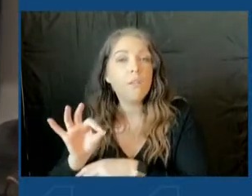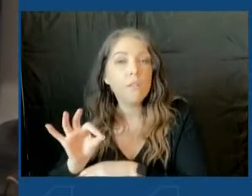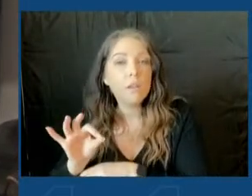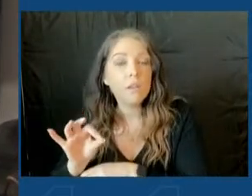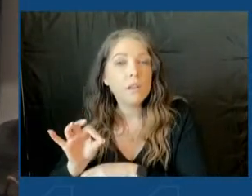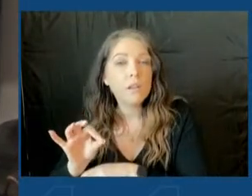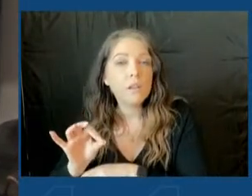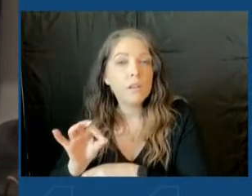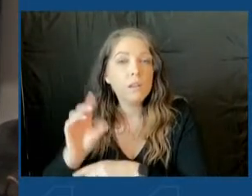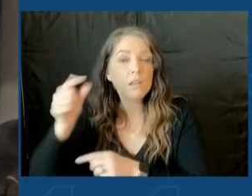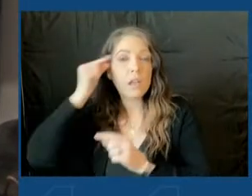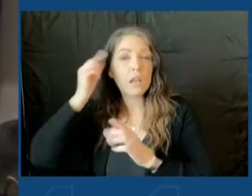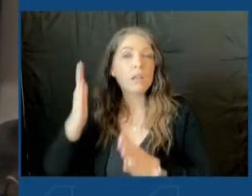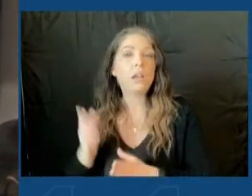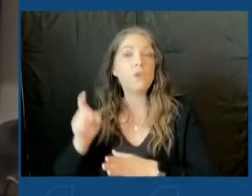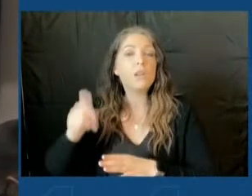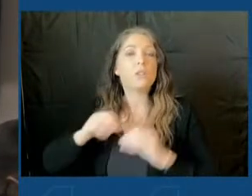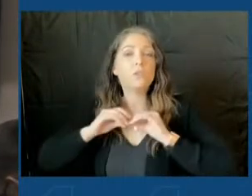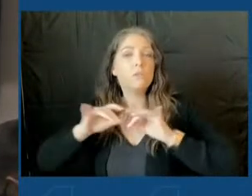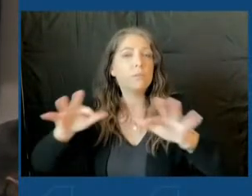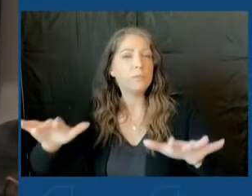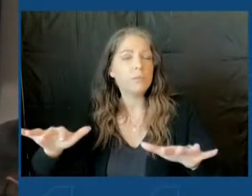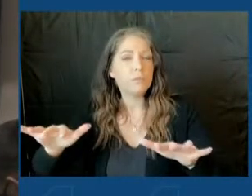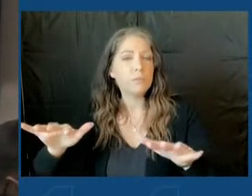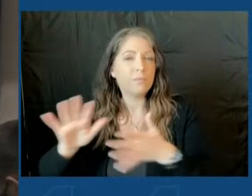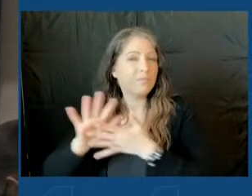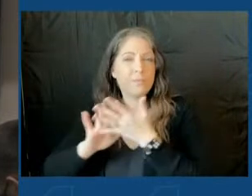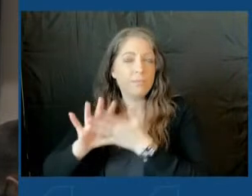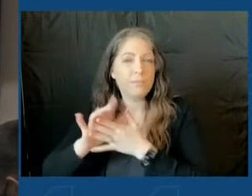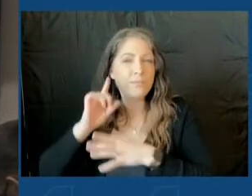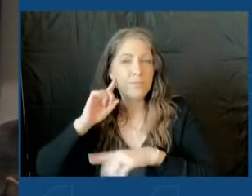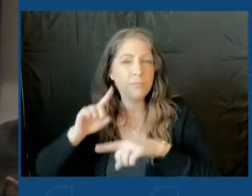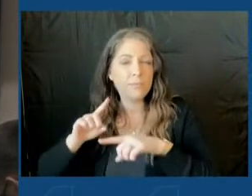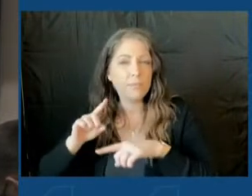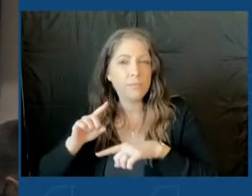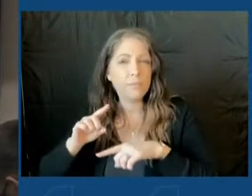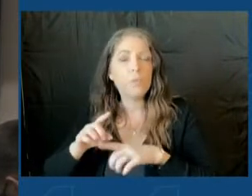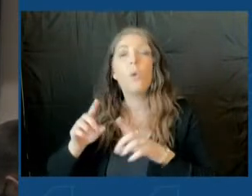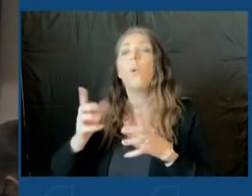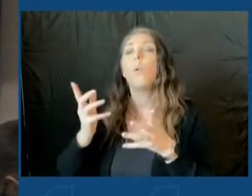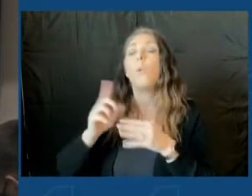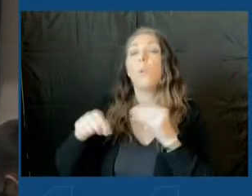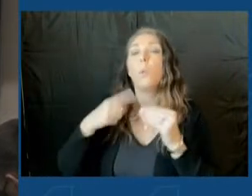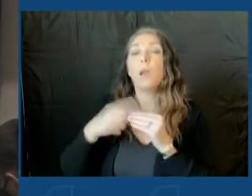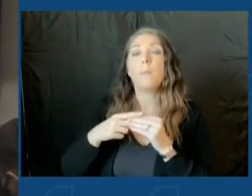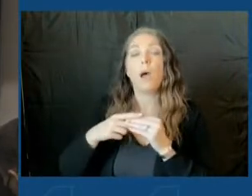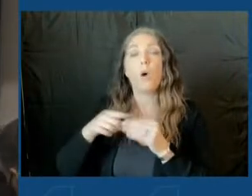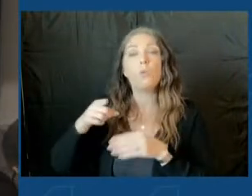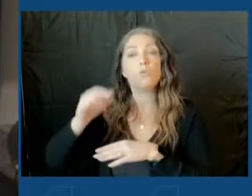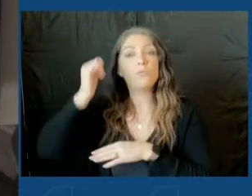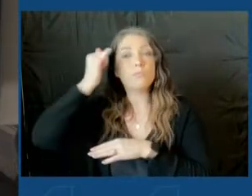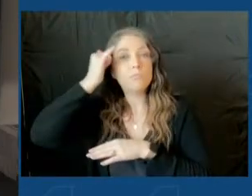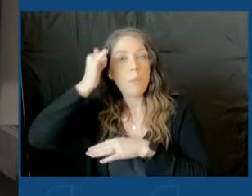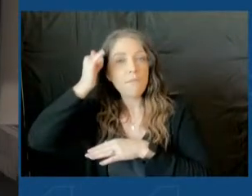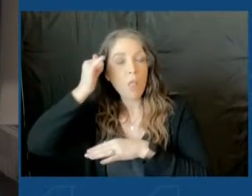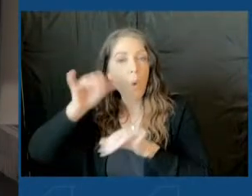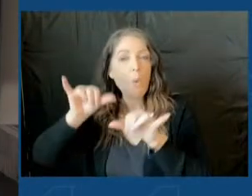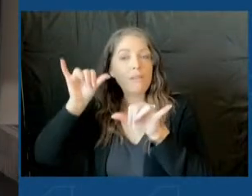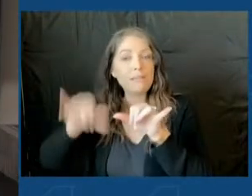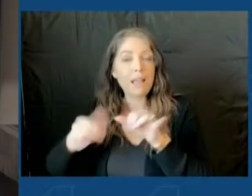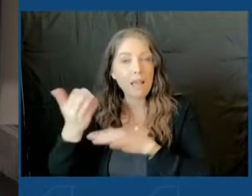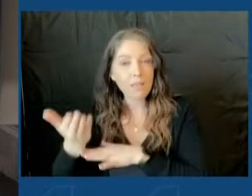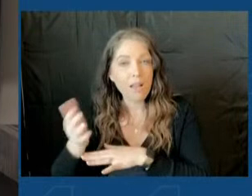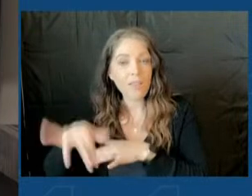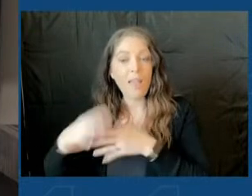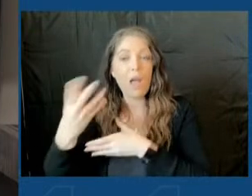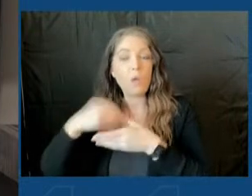to reach constituents. But what about the times you flew to stay in your hometown of Buffalo before returning to New York City the next day? And this includes the time you